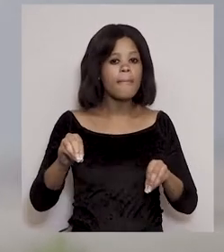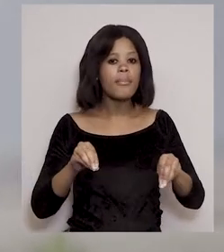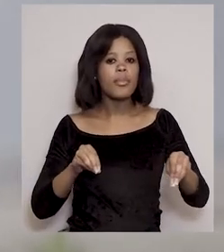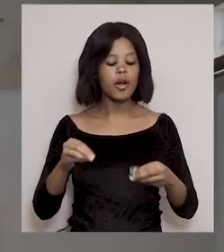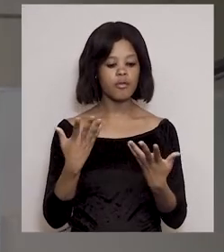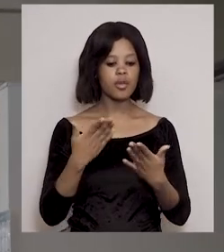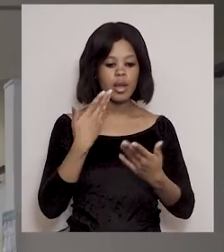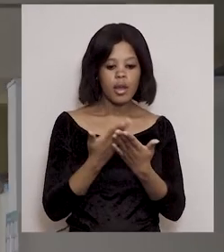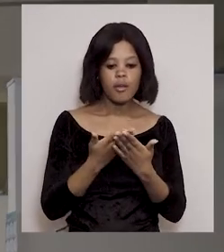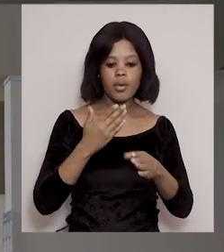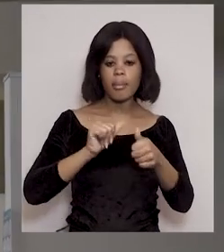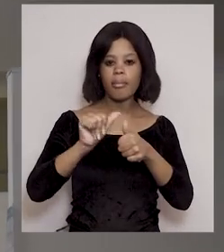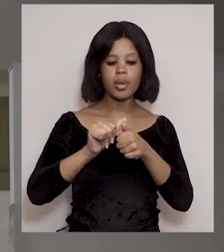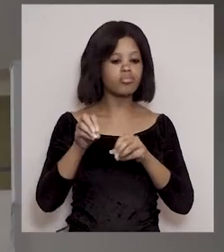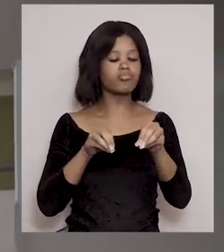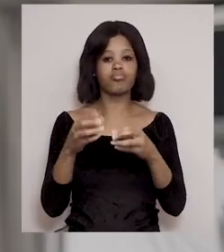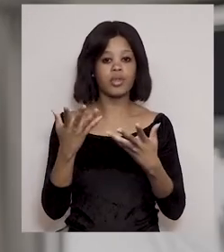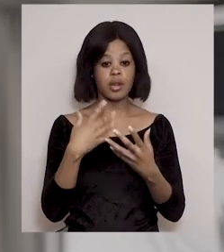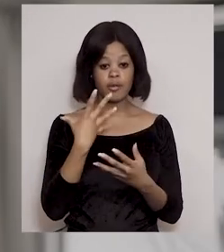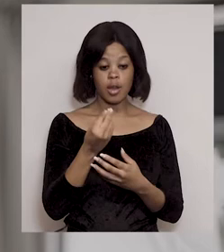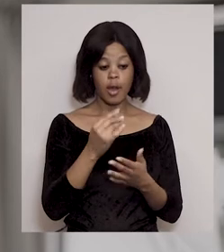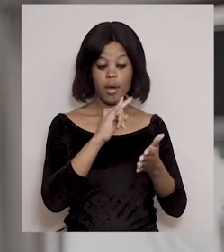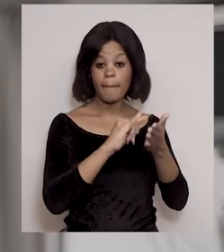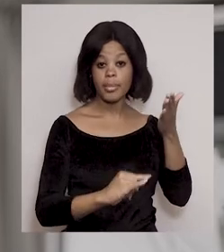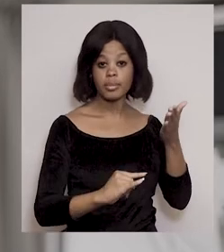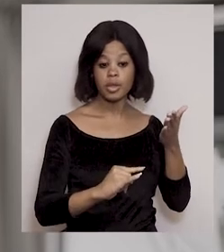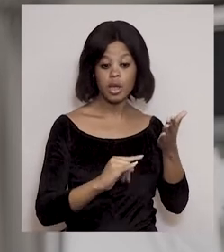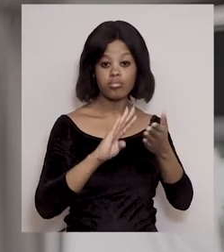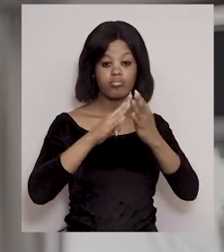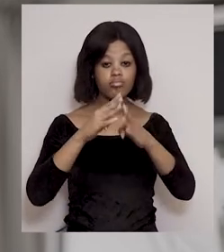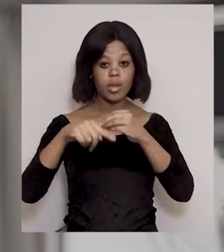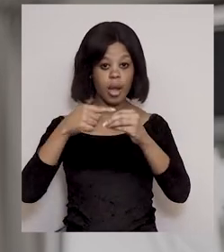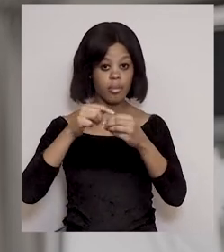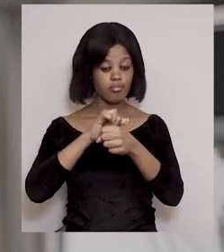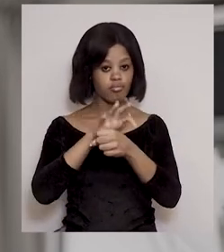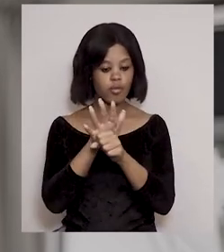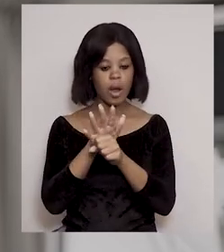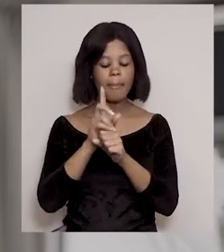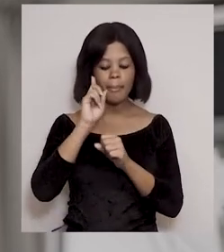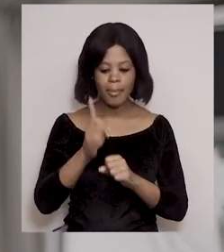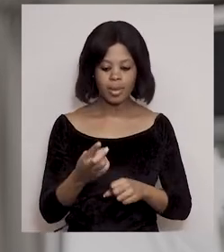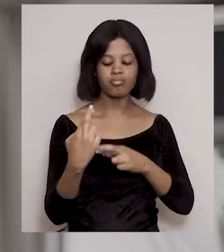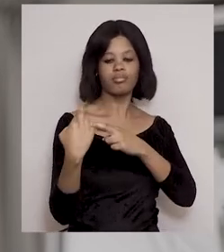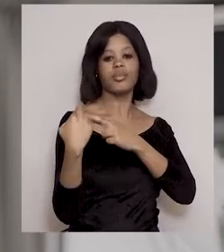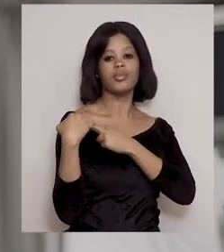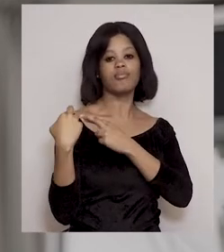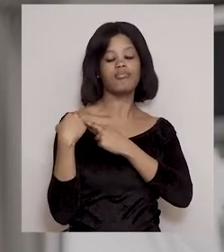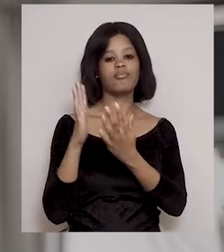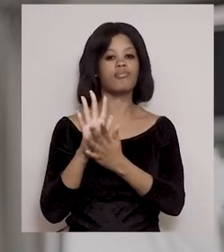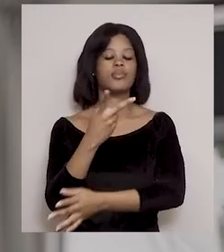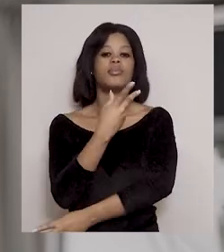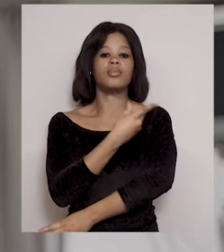moving around and have a better immunity. If I have a message for the community regarding the vaccine is do the responsible